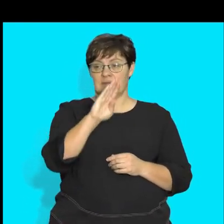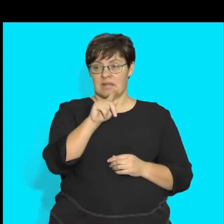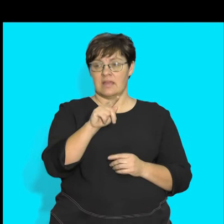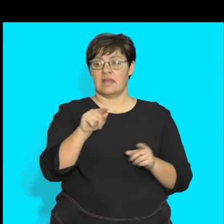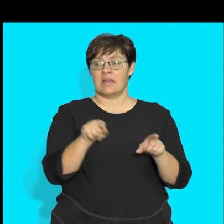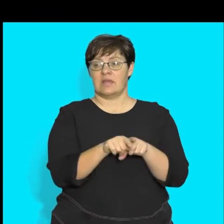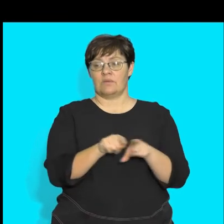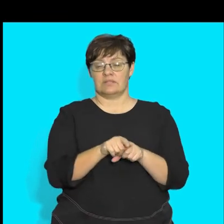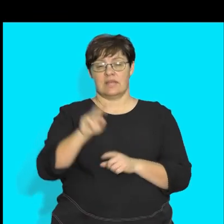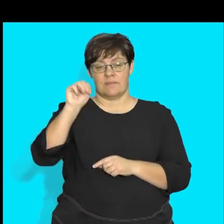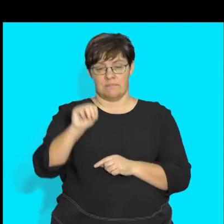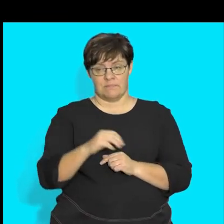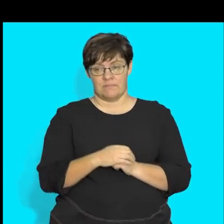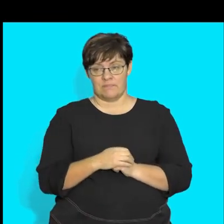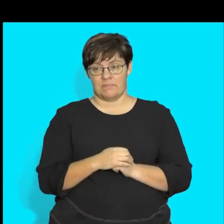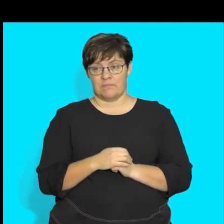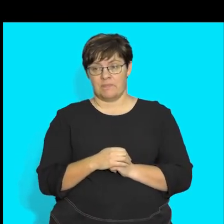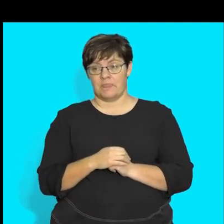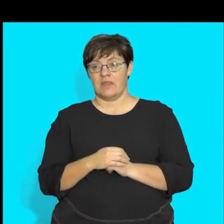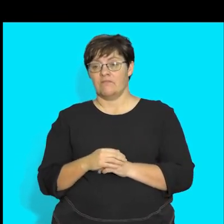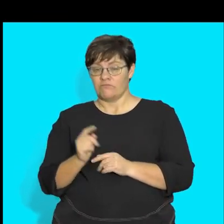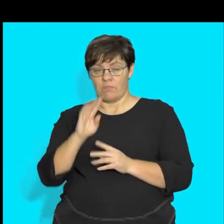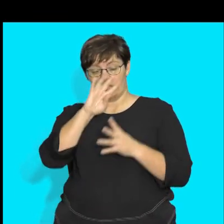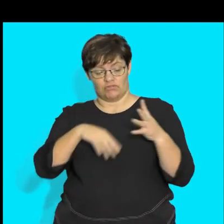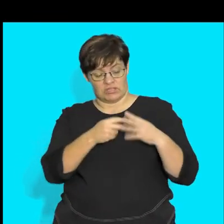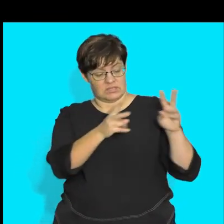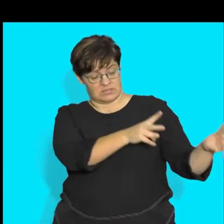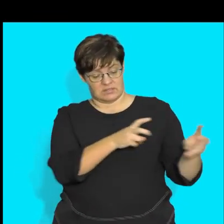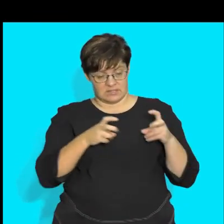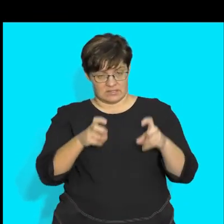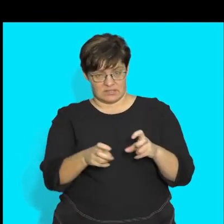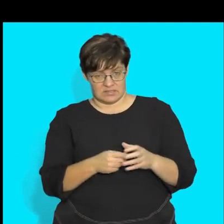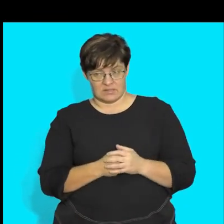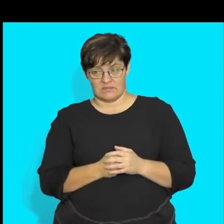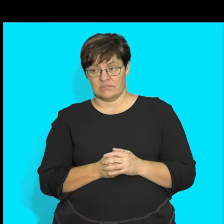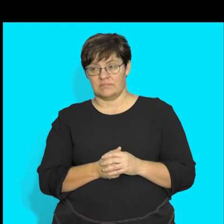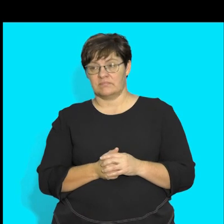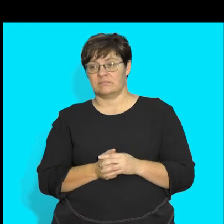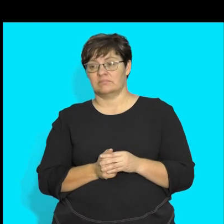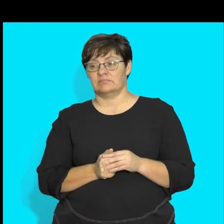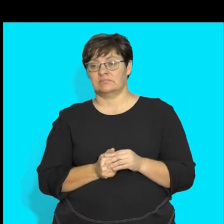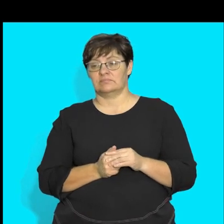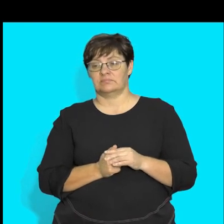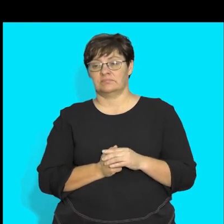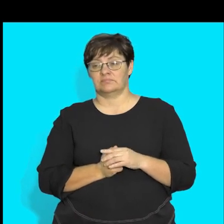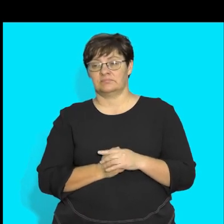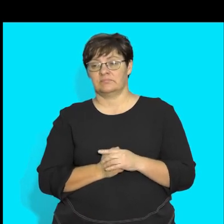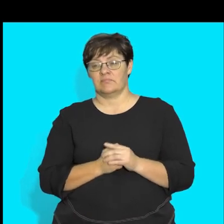tan beta is equal to m. This is the formula from the formula sheet for the angle of